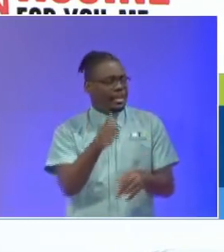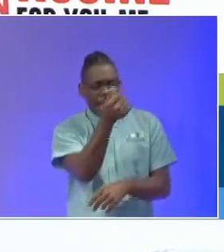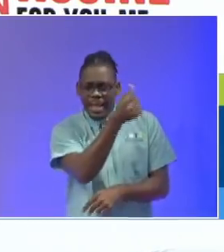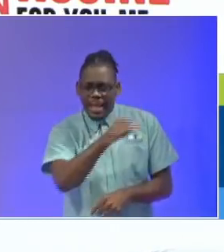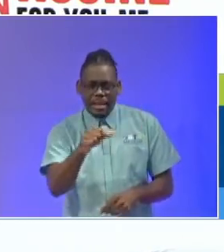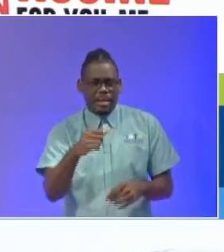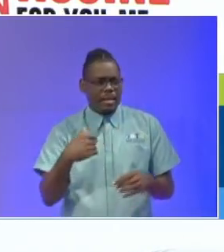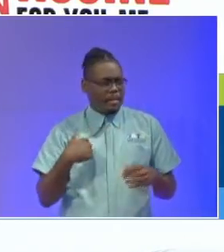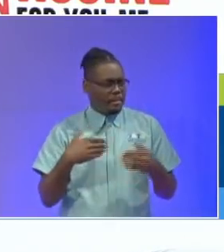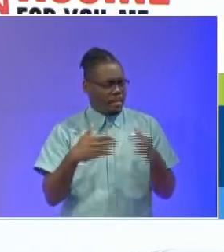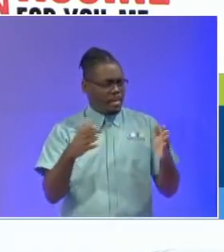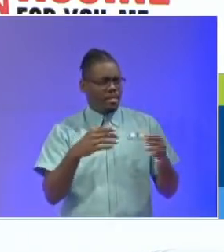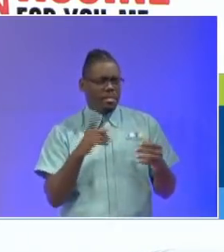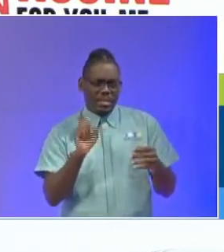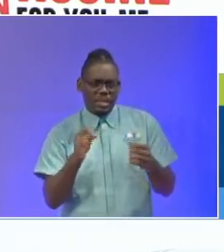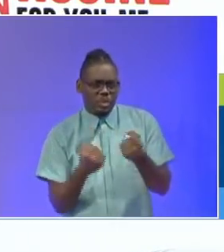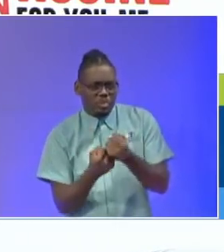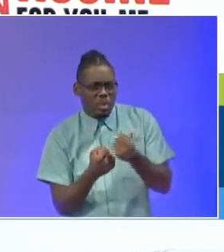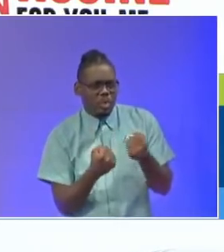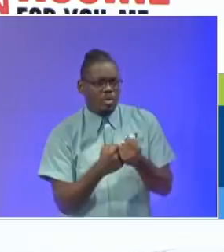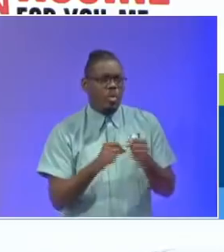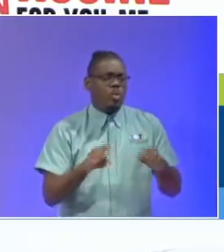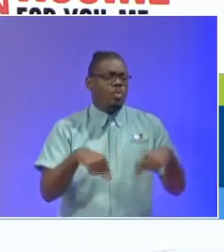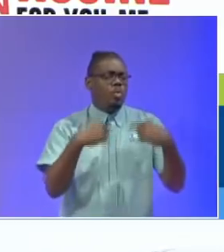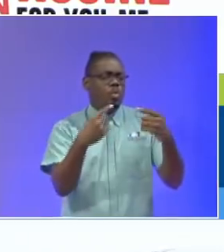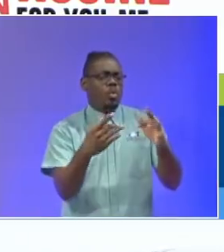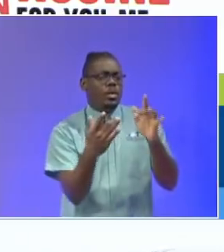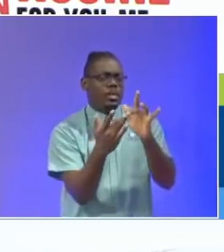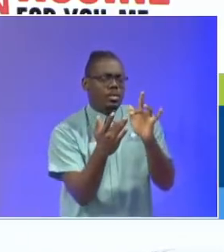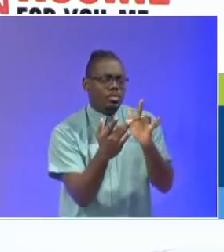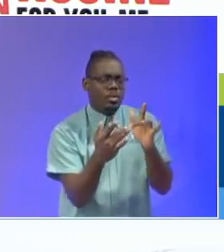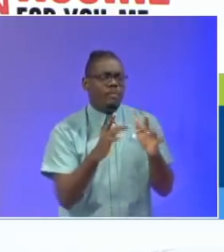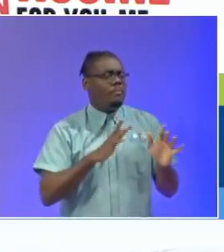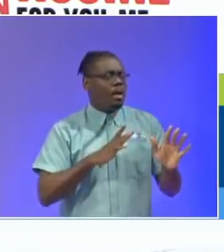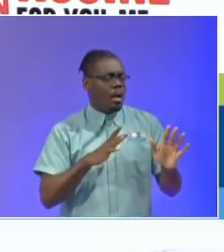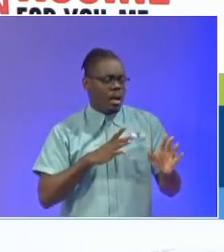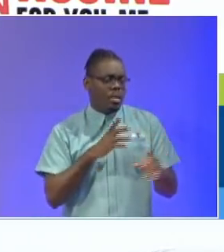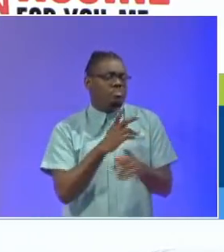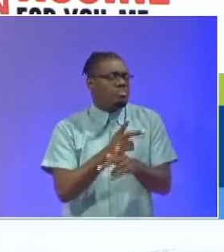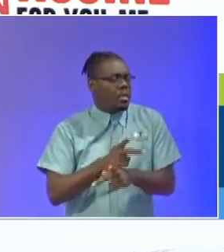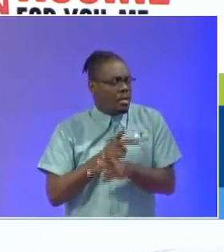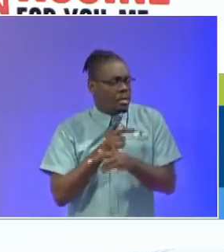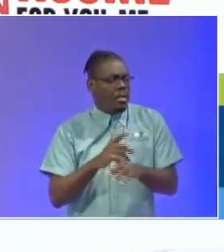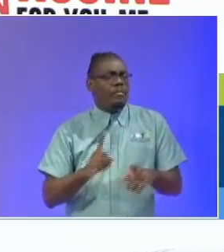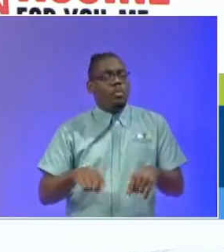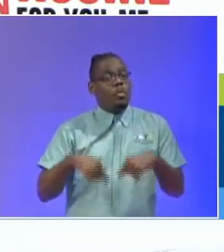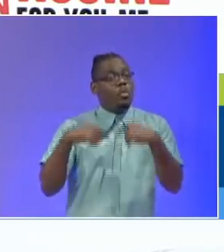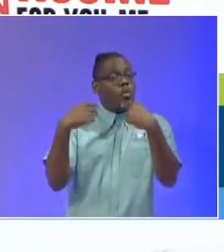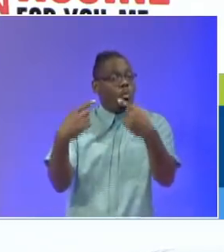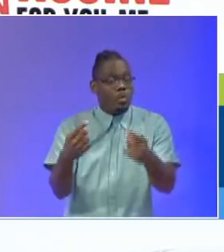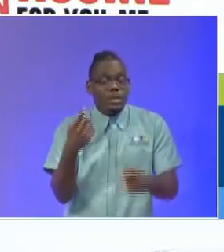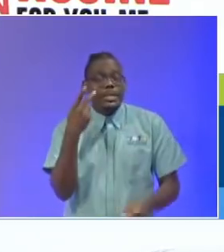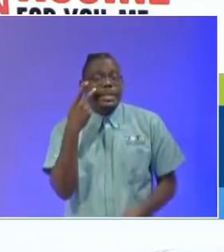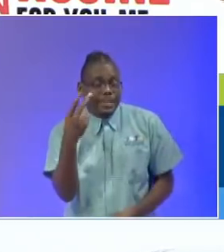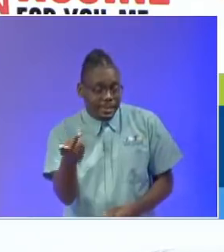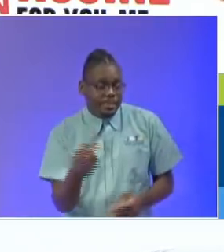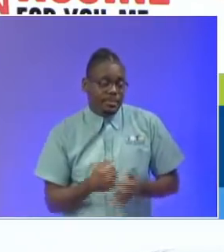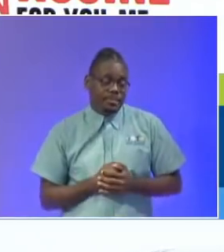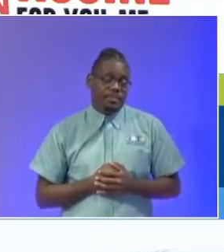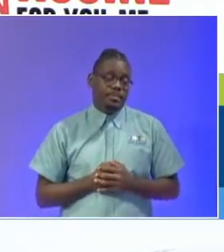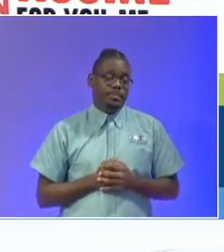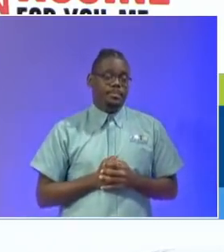support. And this pandemic, it is not only the pandemic of COVID, the pandemic of